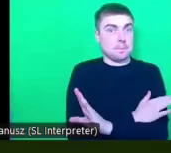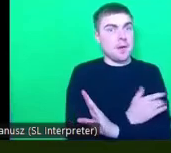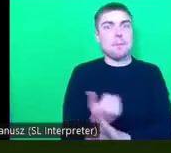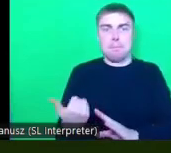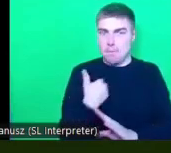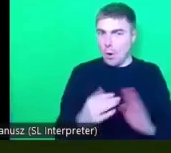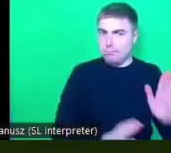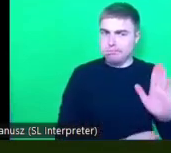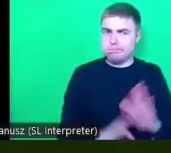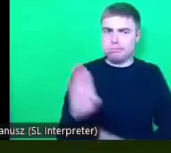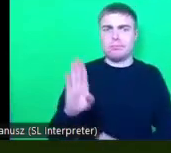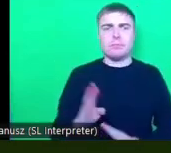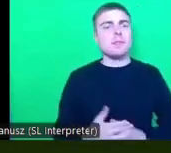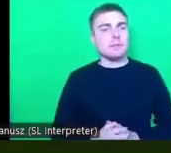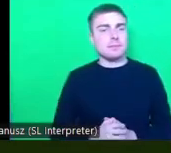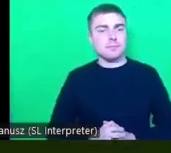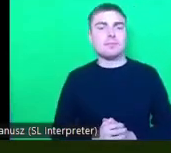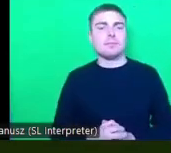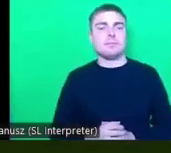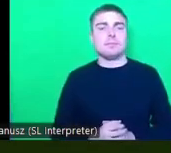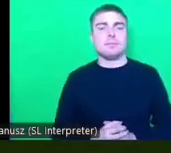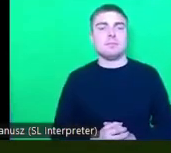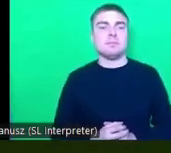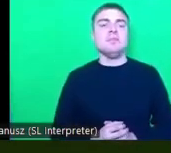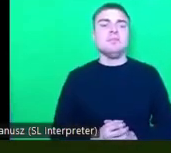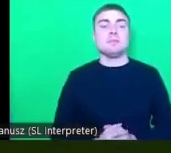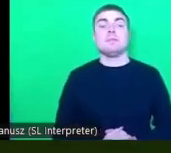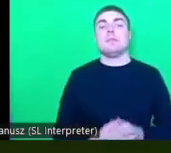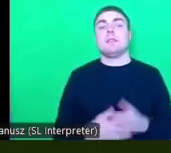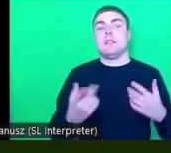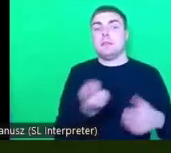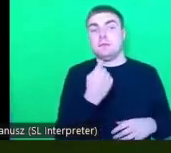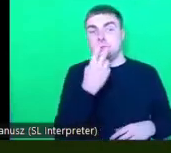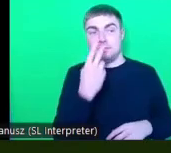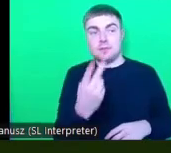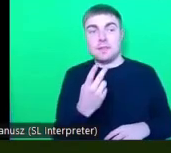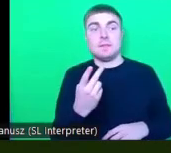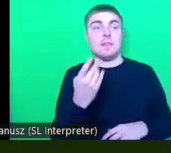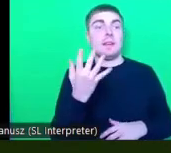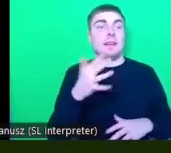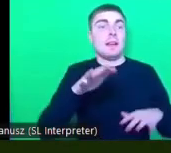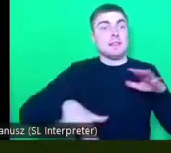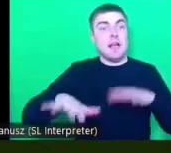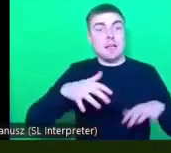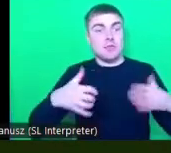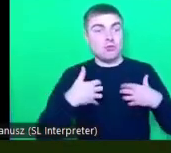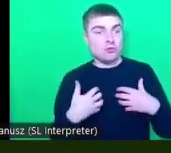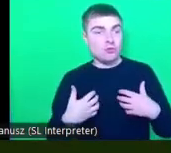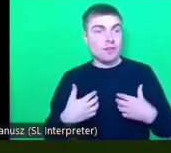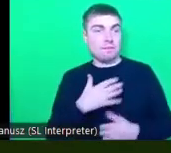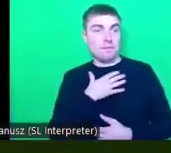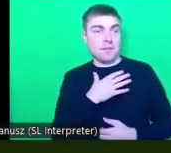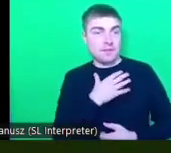So this is showing the number of territories with wolves, and this is the total number of territories.